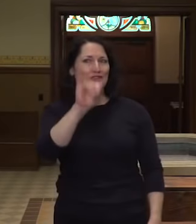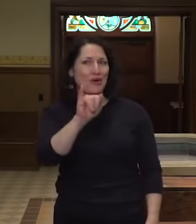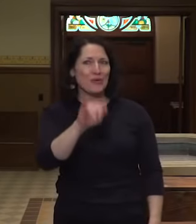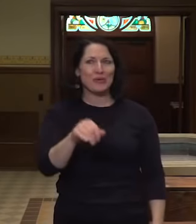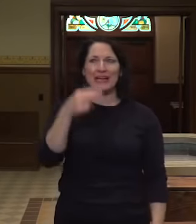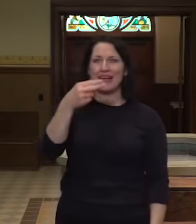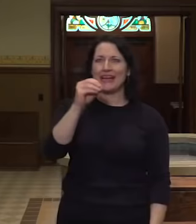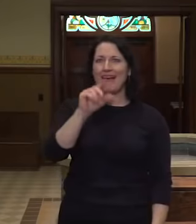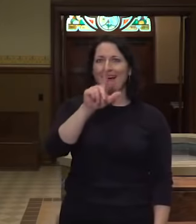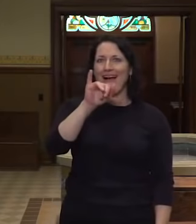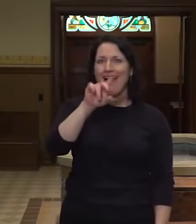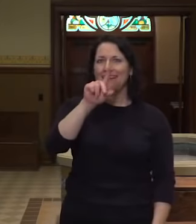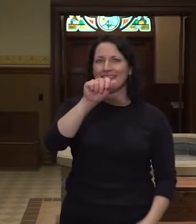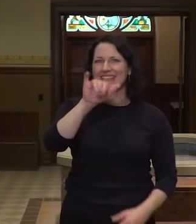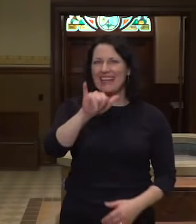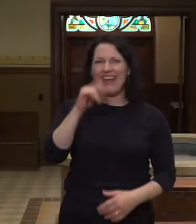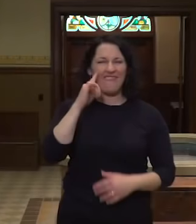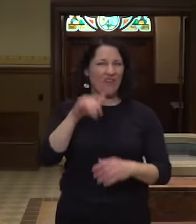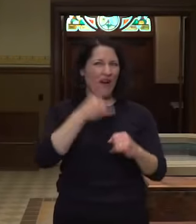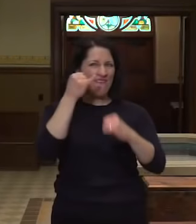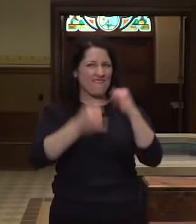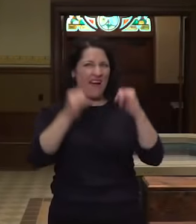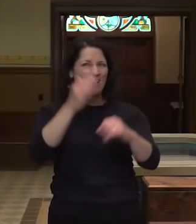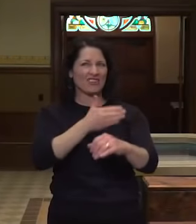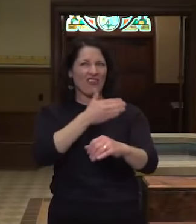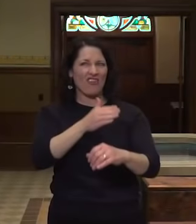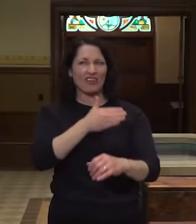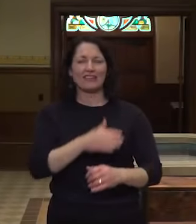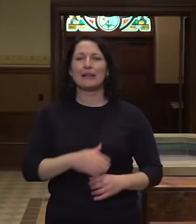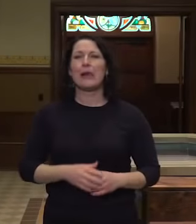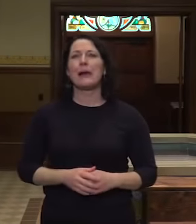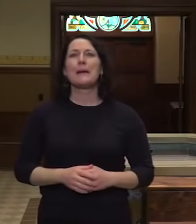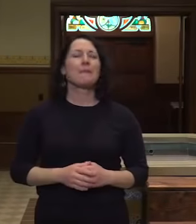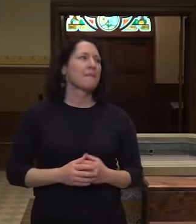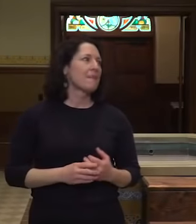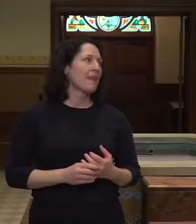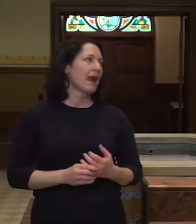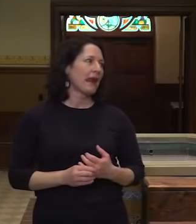final hymn. Please join us in Go.